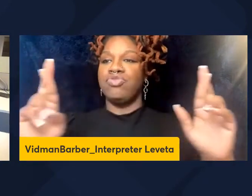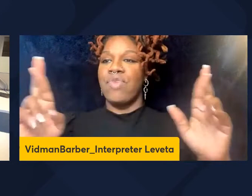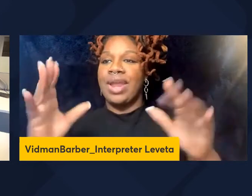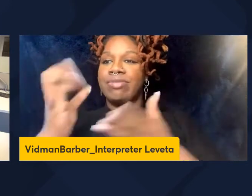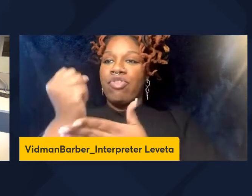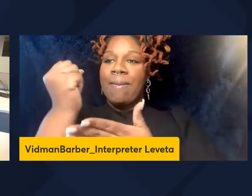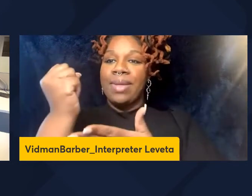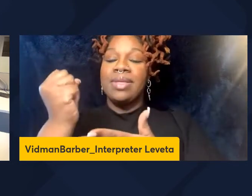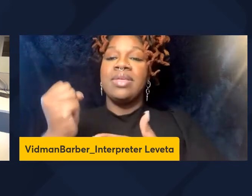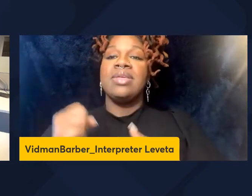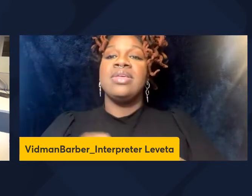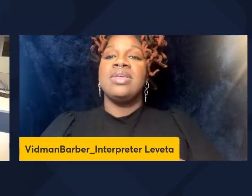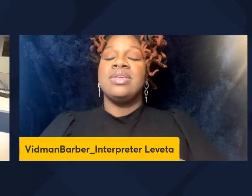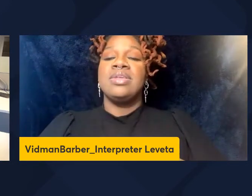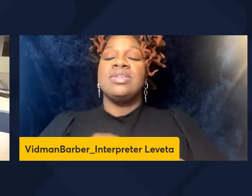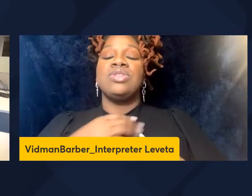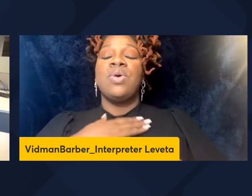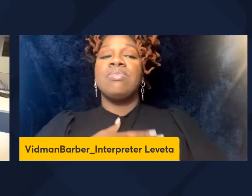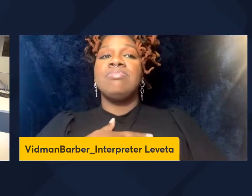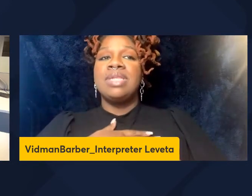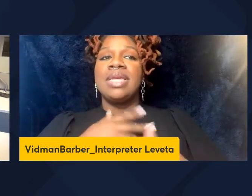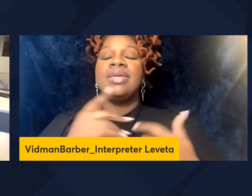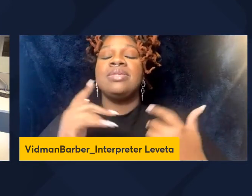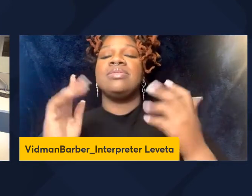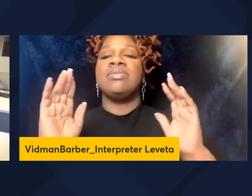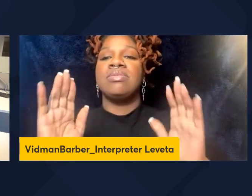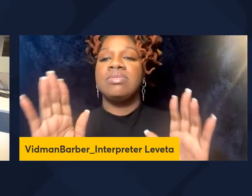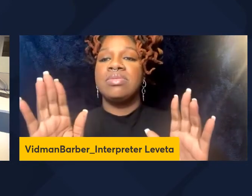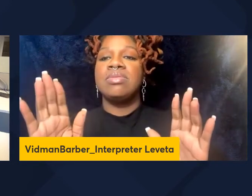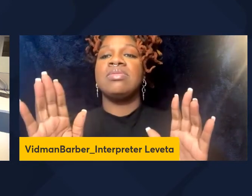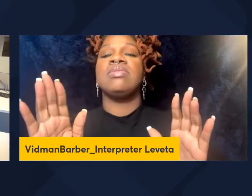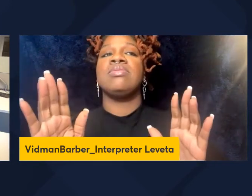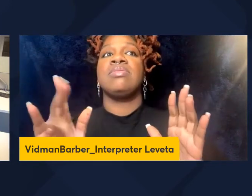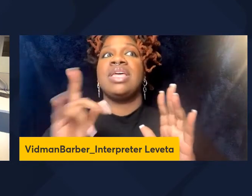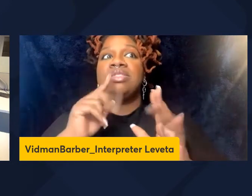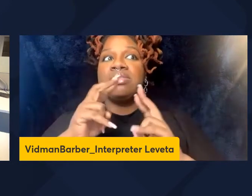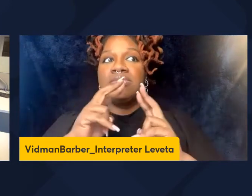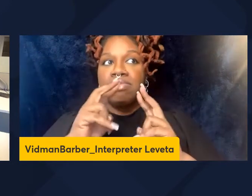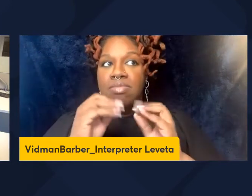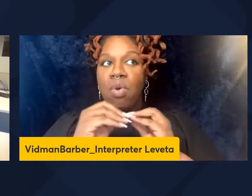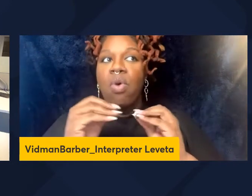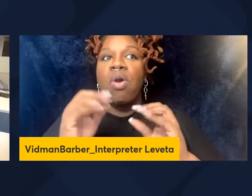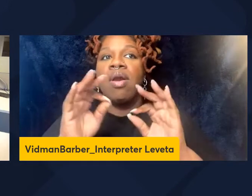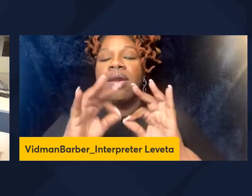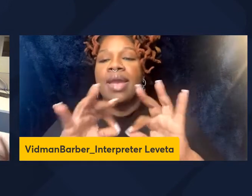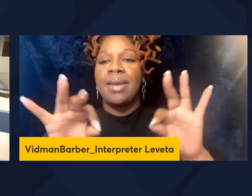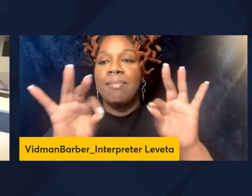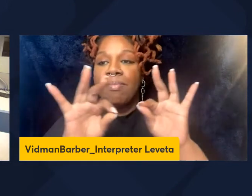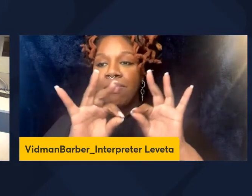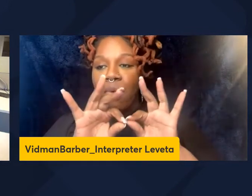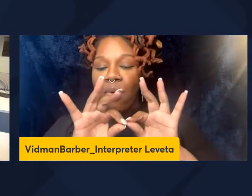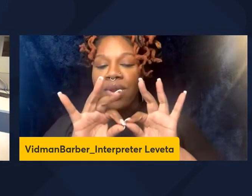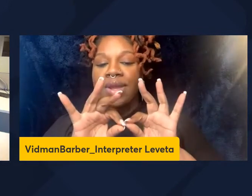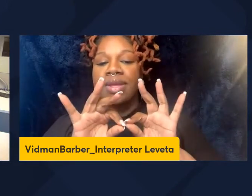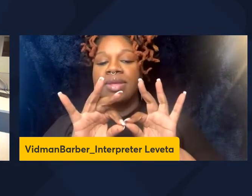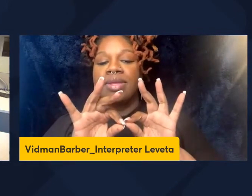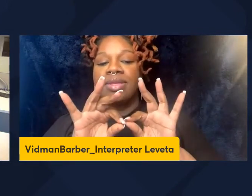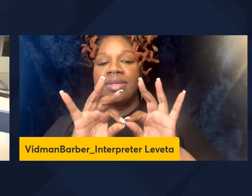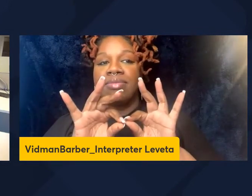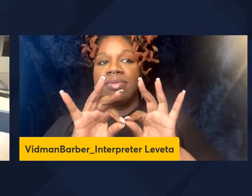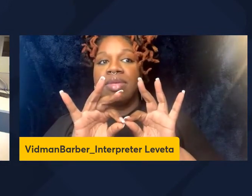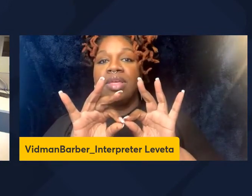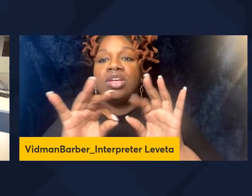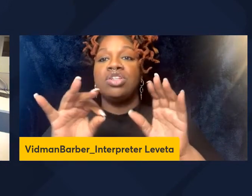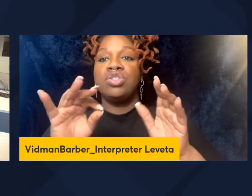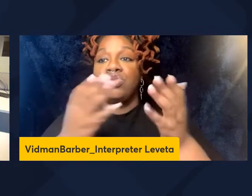those that are decision making, because those are far more important than simply serving on a committee. If you can serve on a board